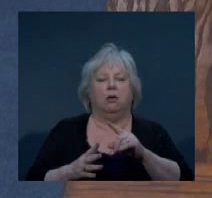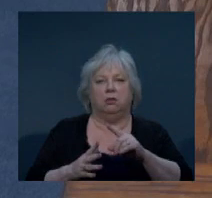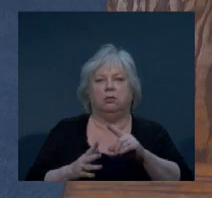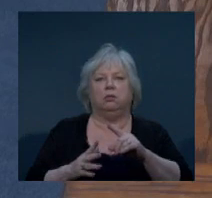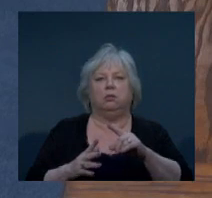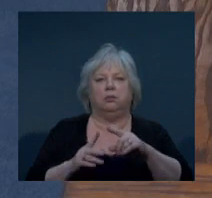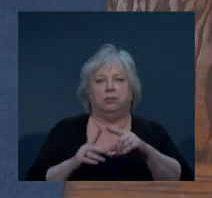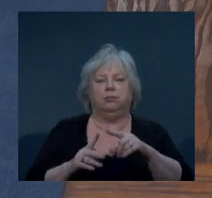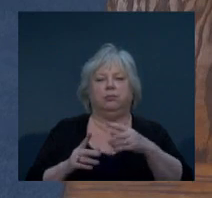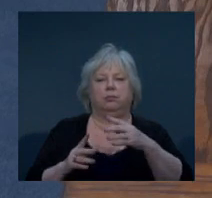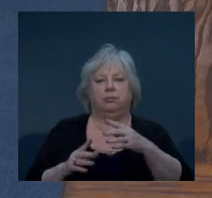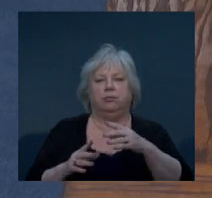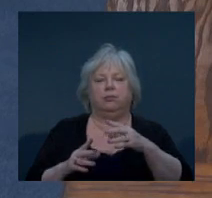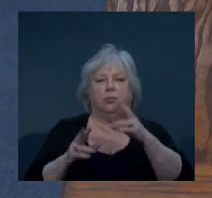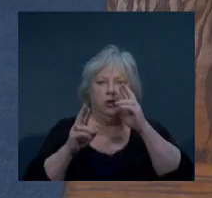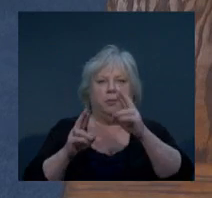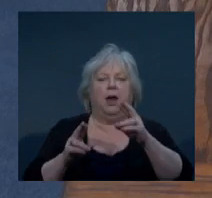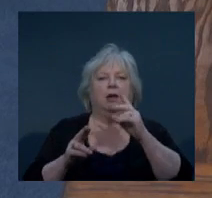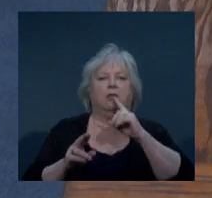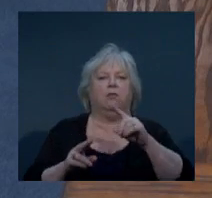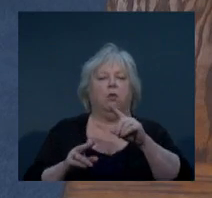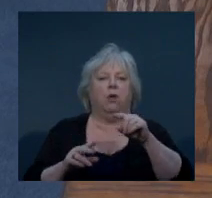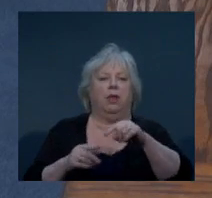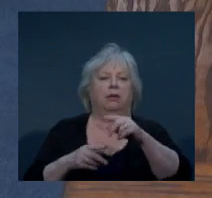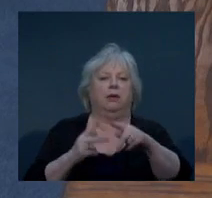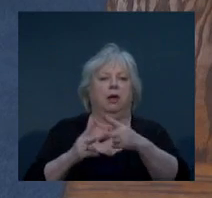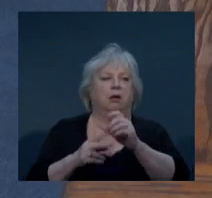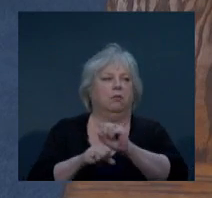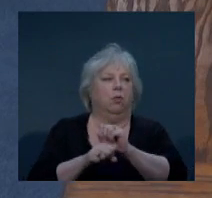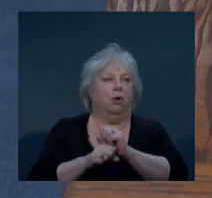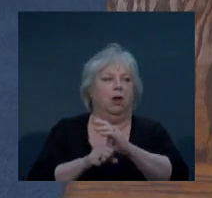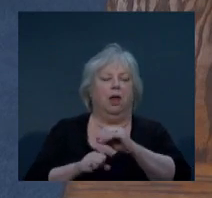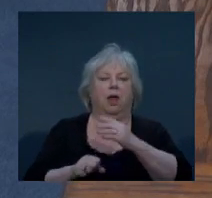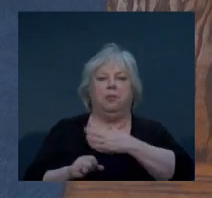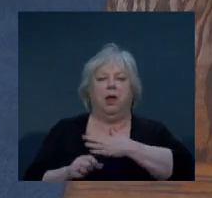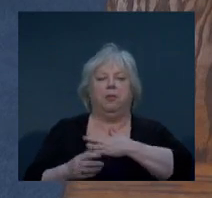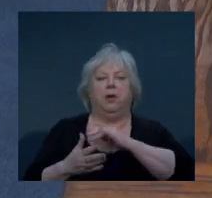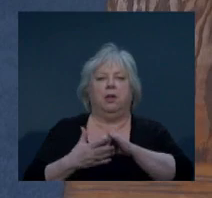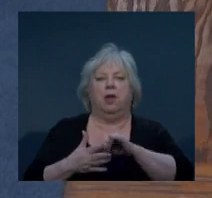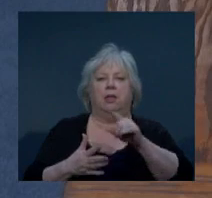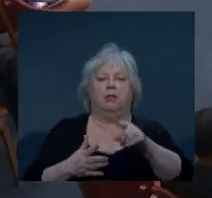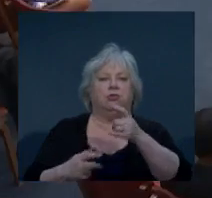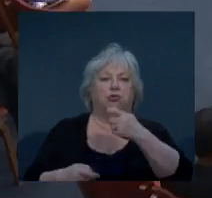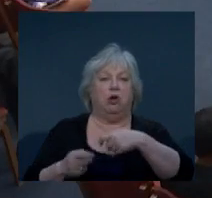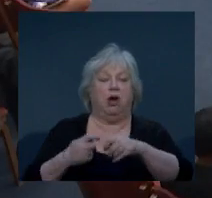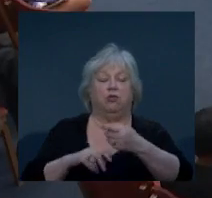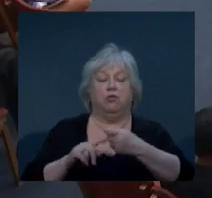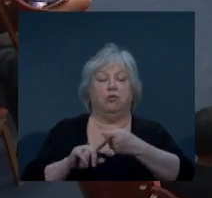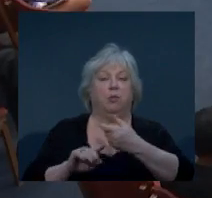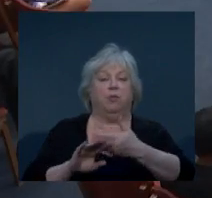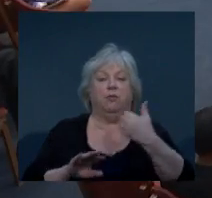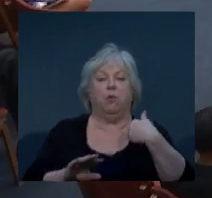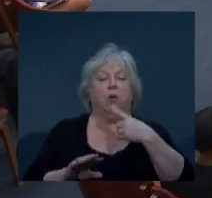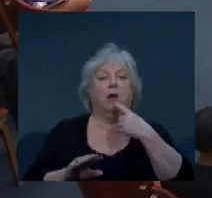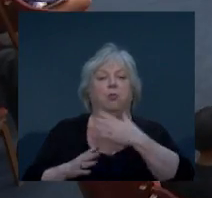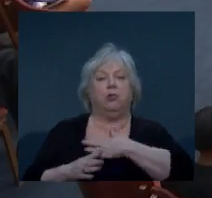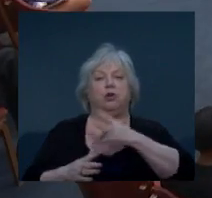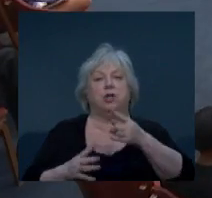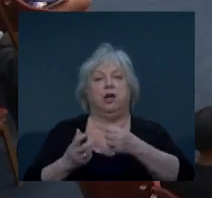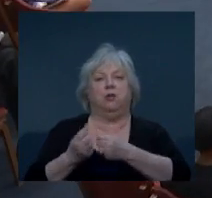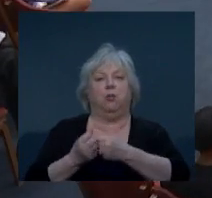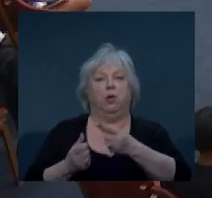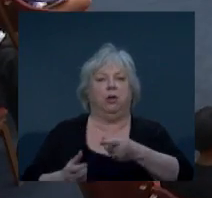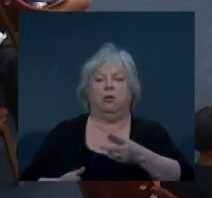happy to see that someone was listening and this was turned around. And I appreciate your vote for this. Thank you. Thank you, Mr. Muse. Director